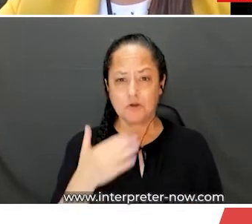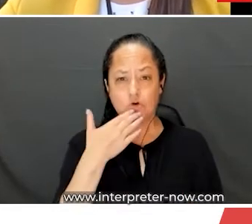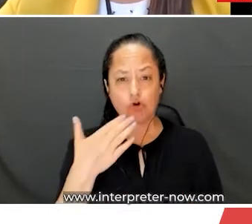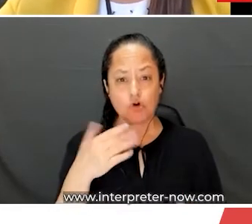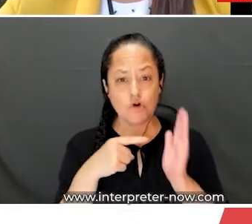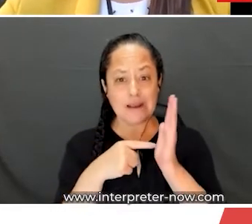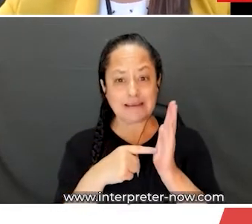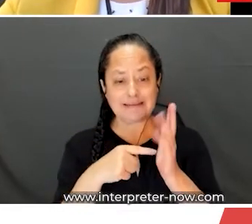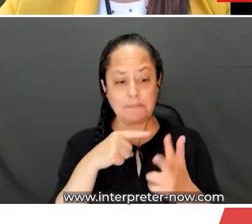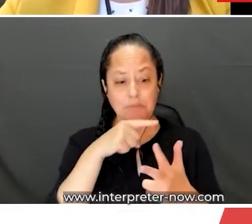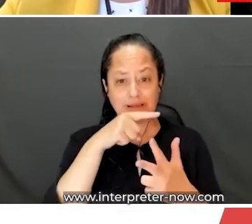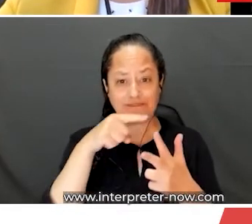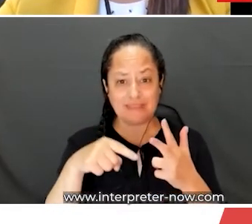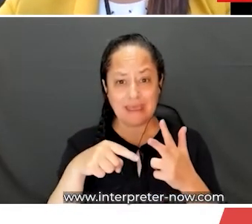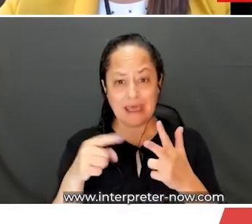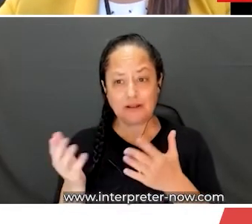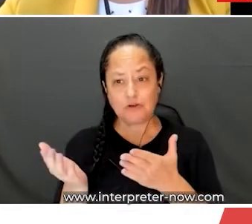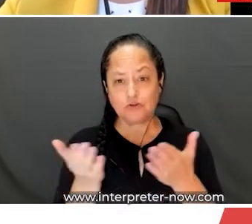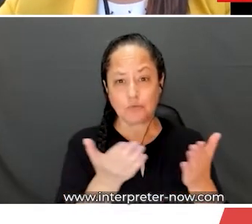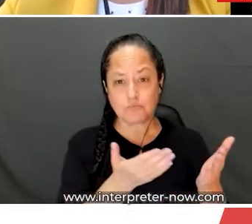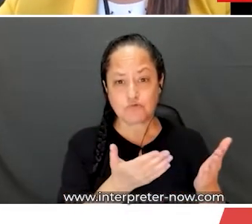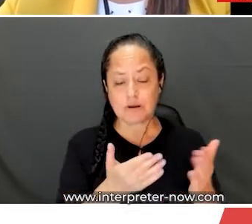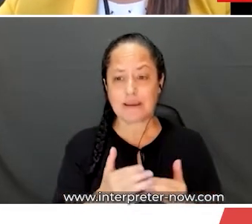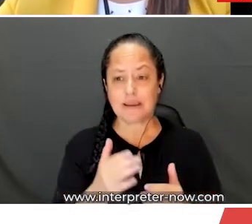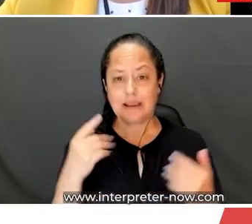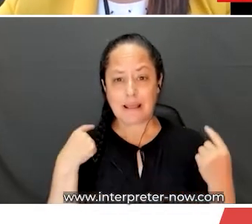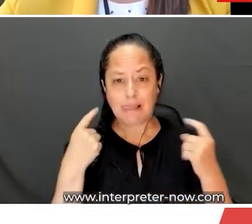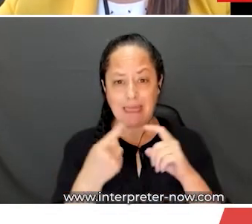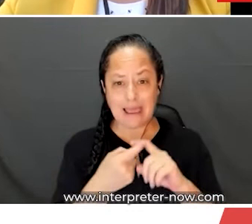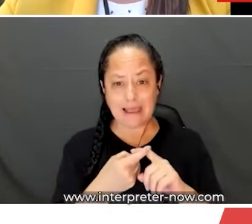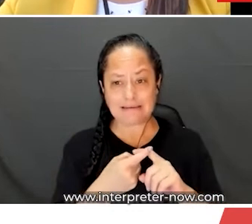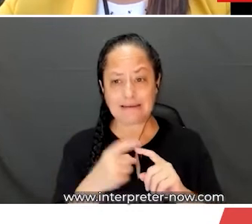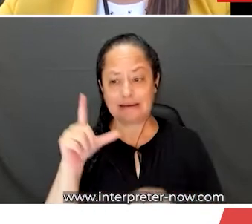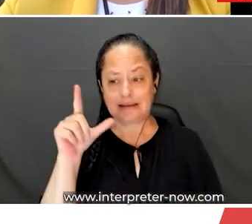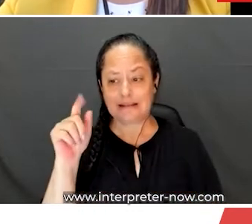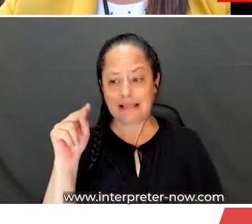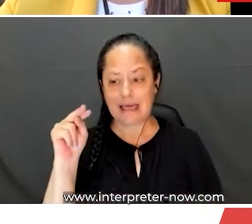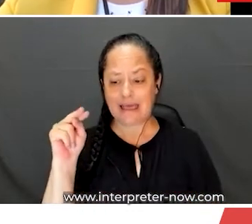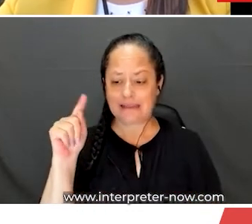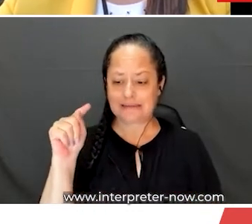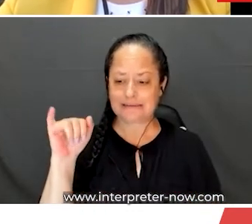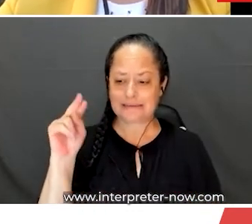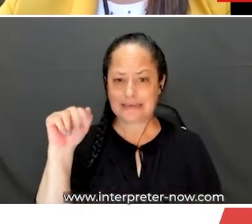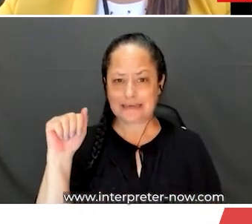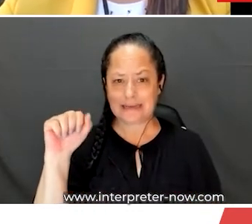example of all of this is maybe to bring Latinx and Latinas